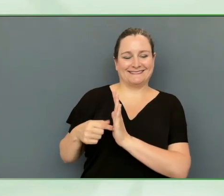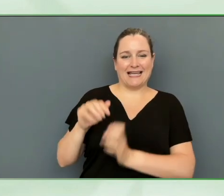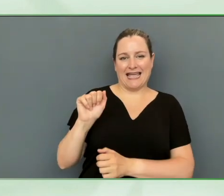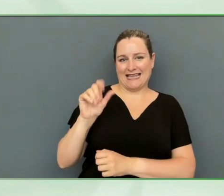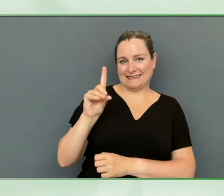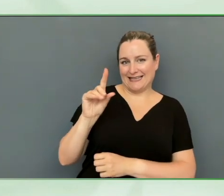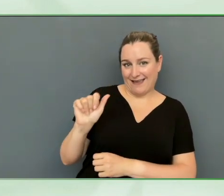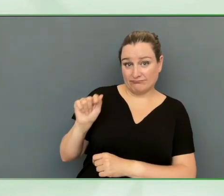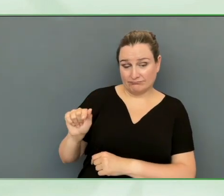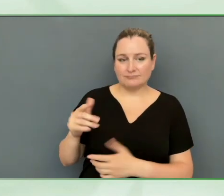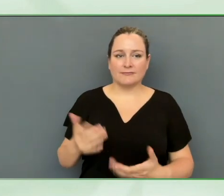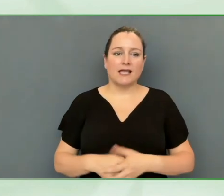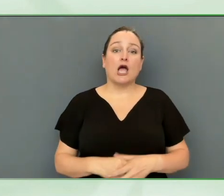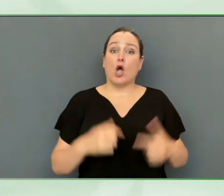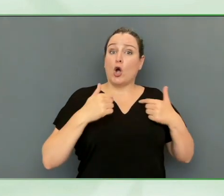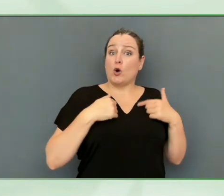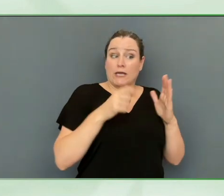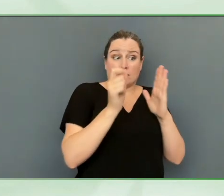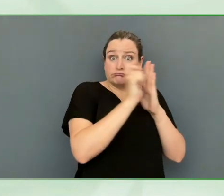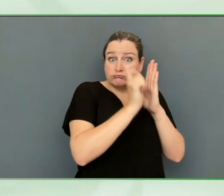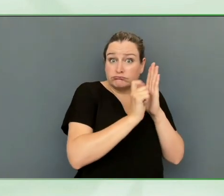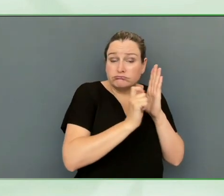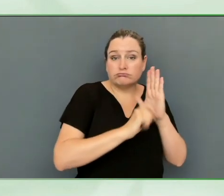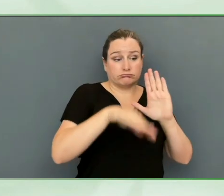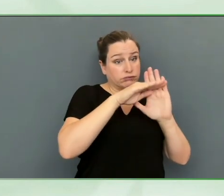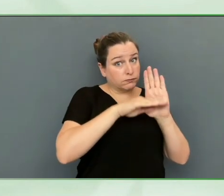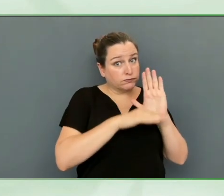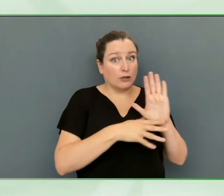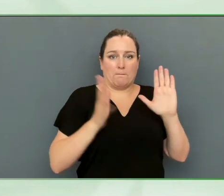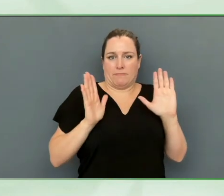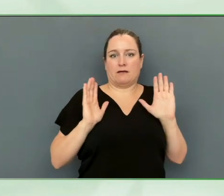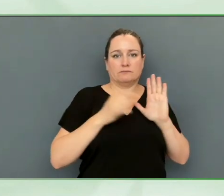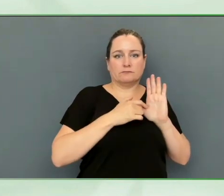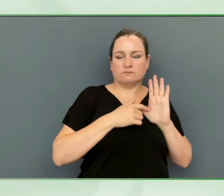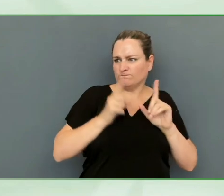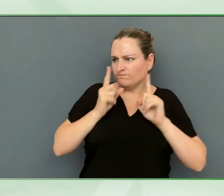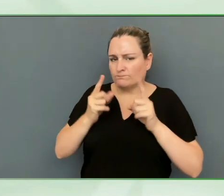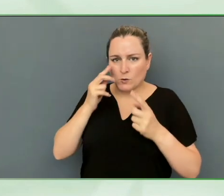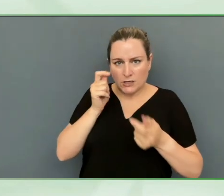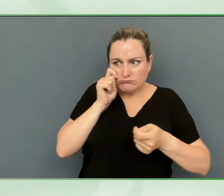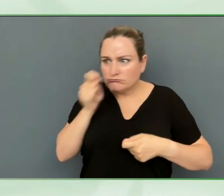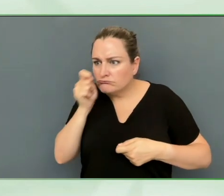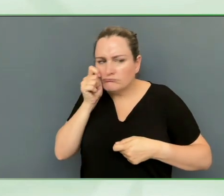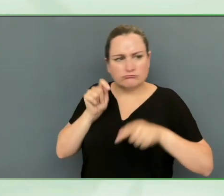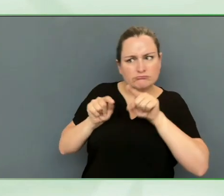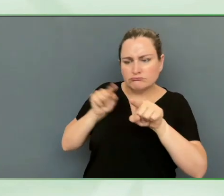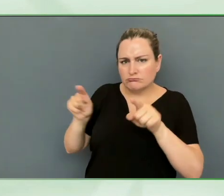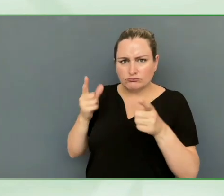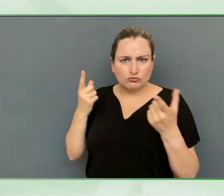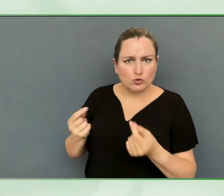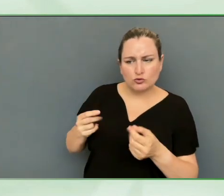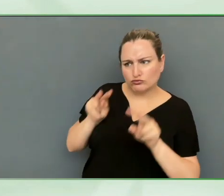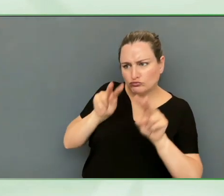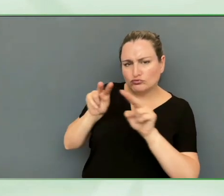we write. We write the regulations, and other agencies such as the Department of Justice, Department